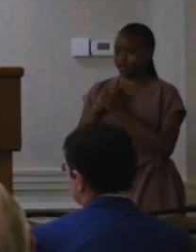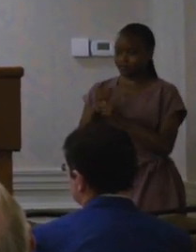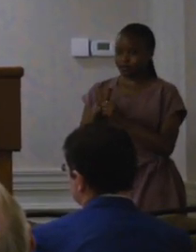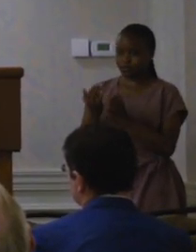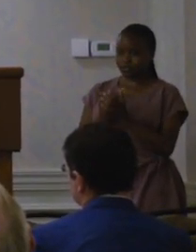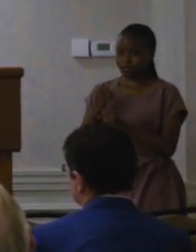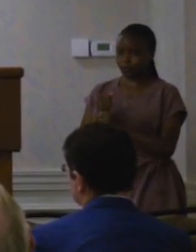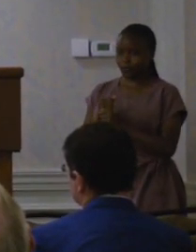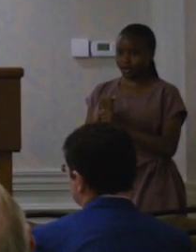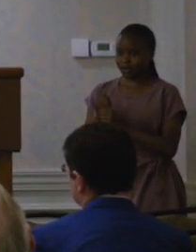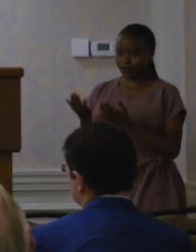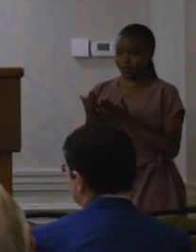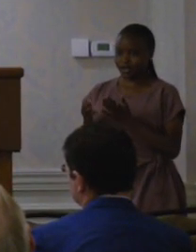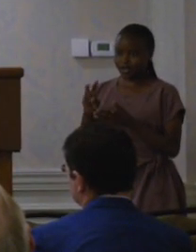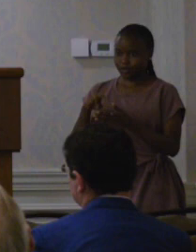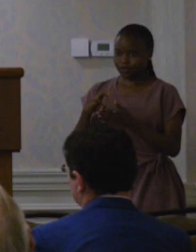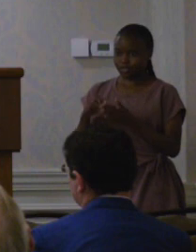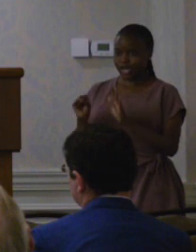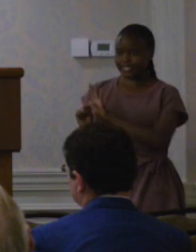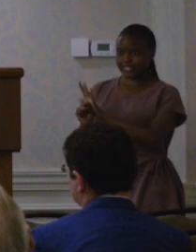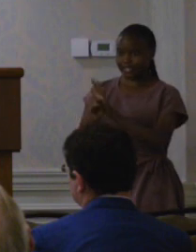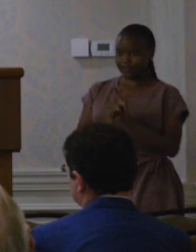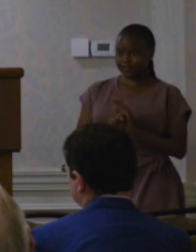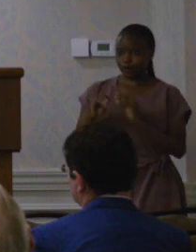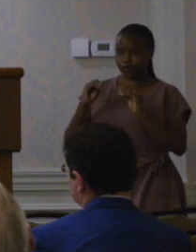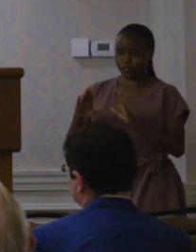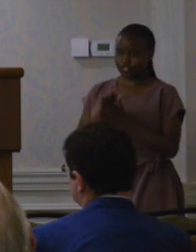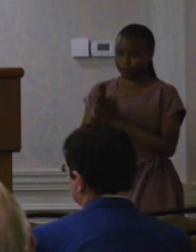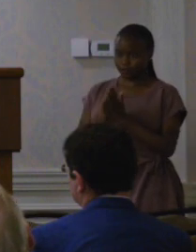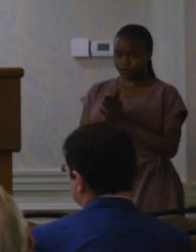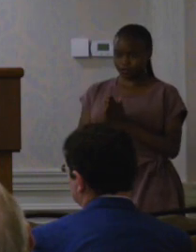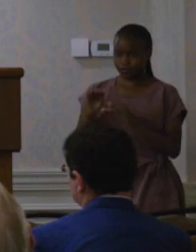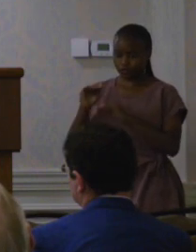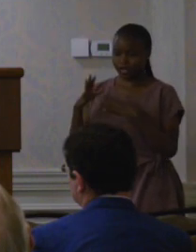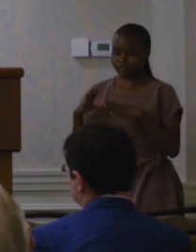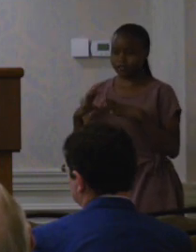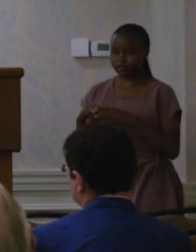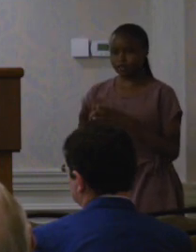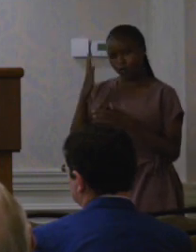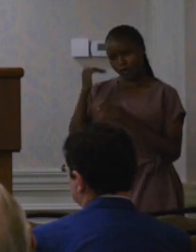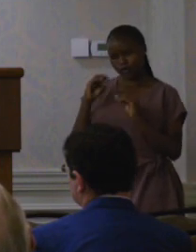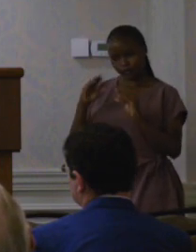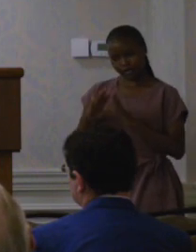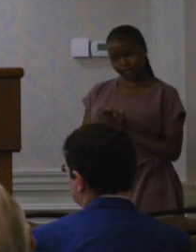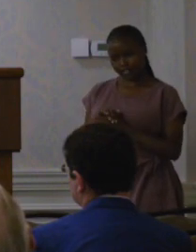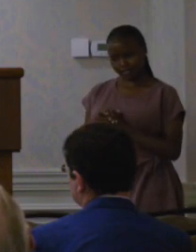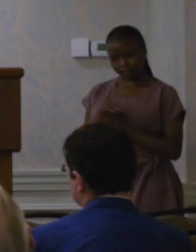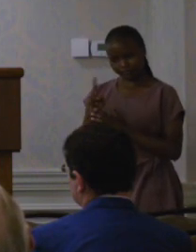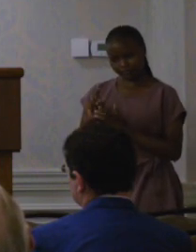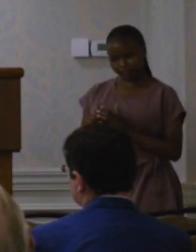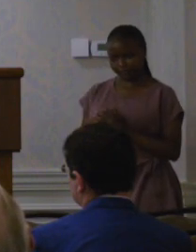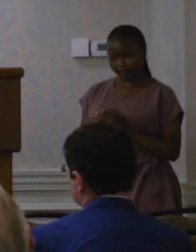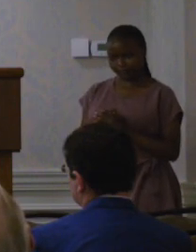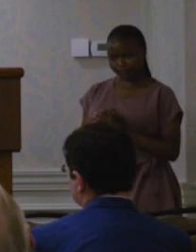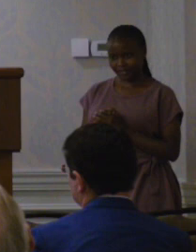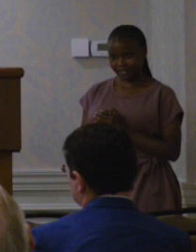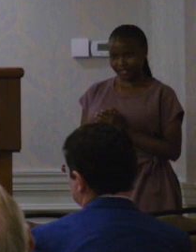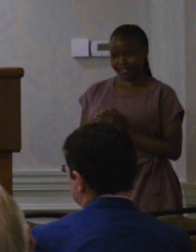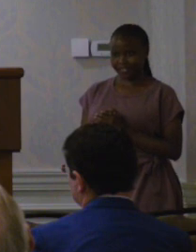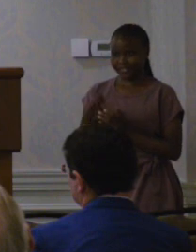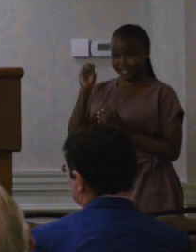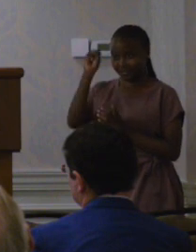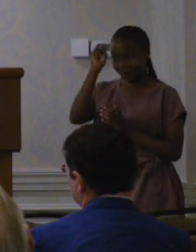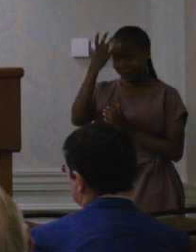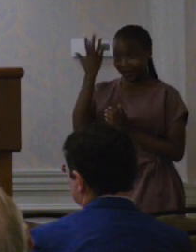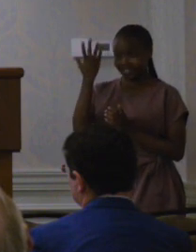work where looking at surveys of teacher motivation, where you ask people like, oh, why'd you become a teacher? There's unsurprisingly an